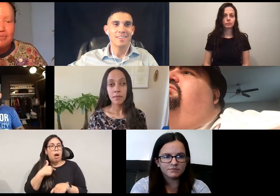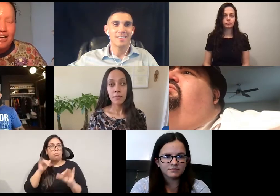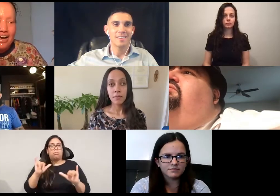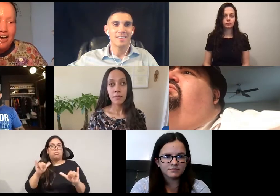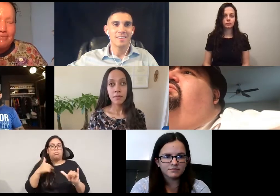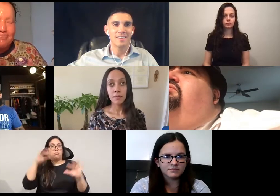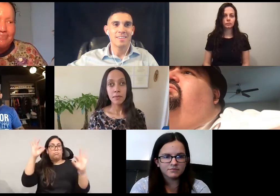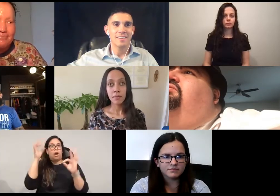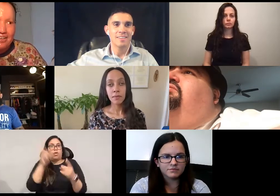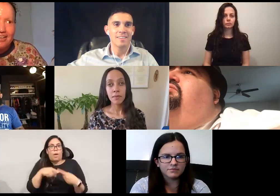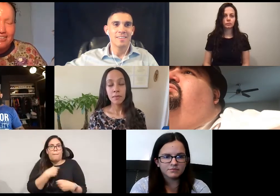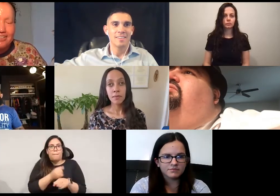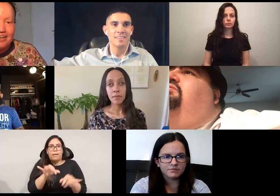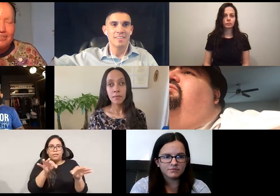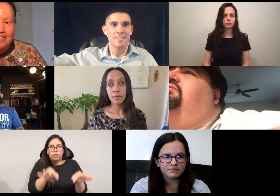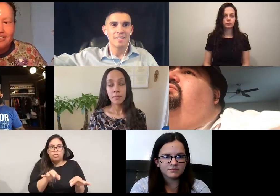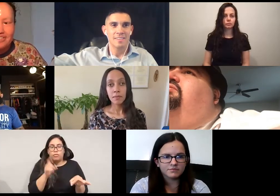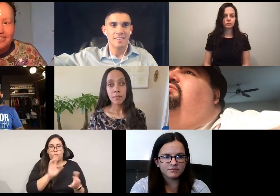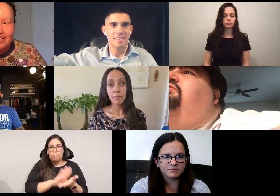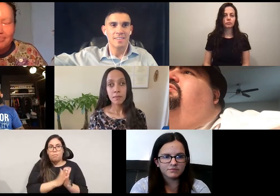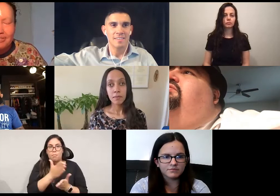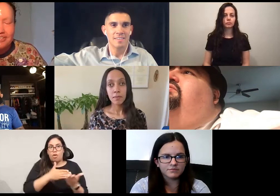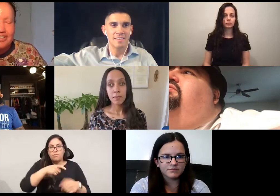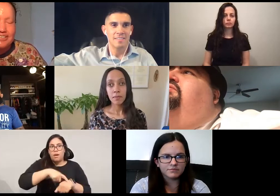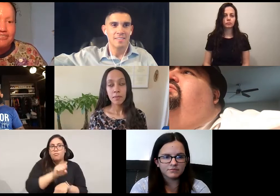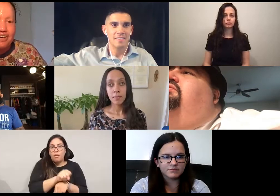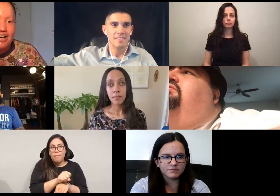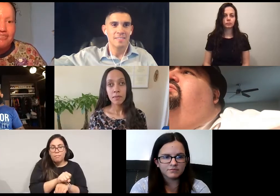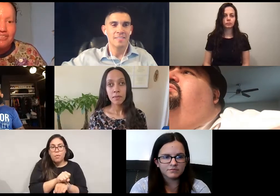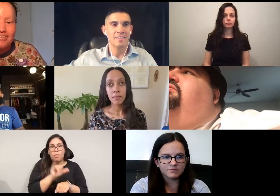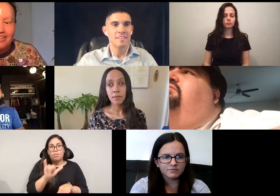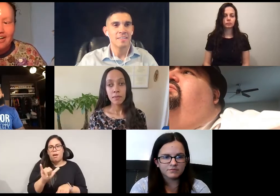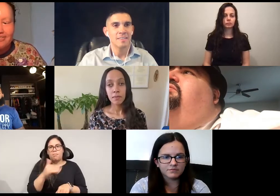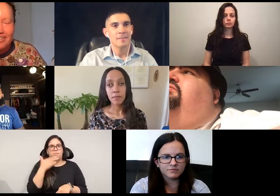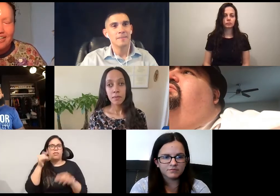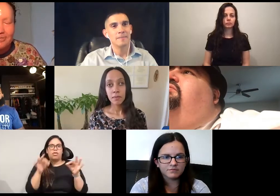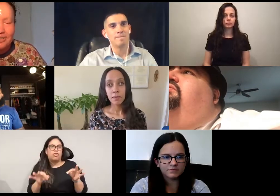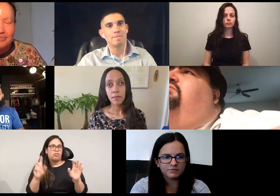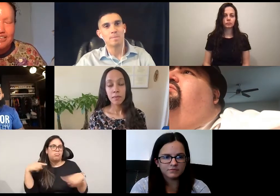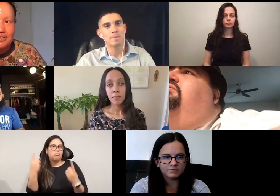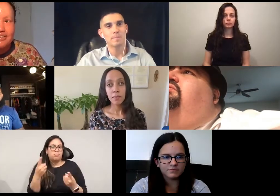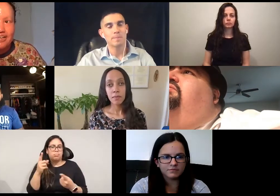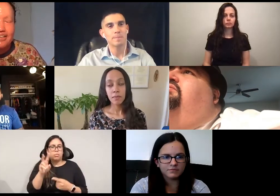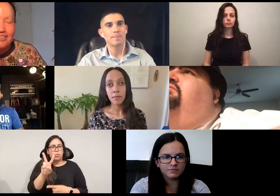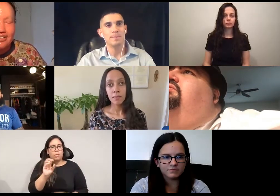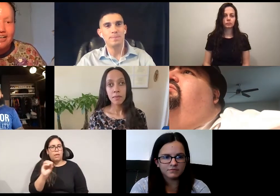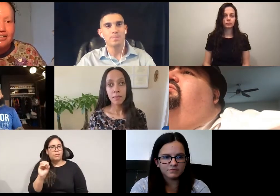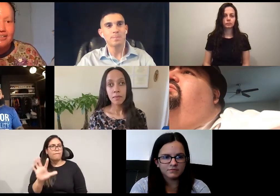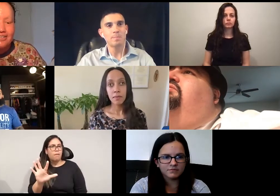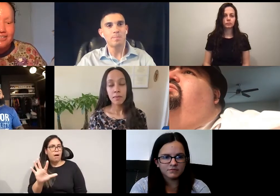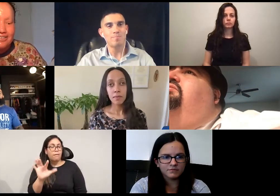part-time job. So that would have been the first time, probably 2005, that I realized when I was about 23